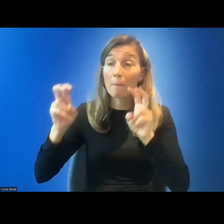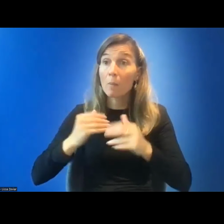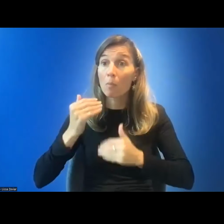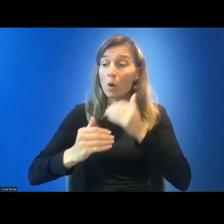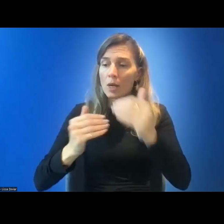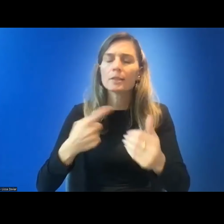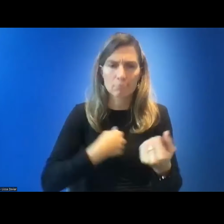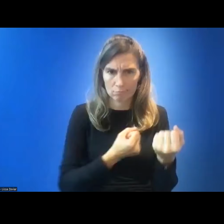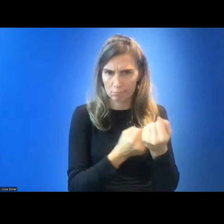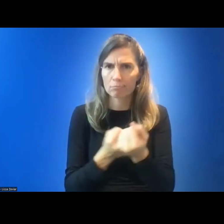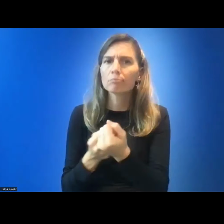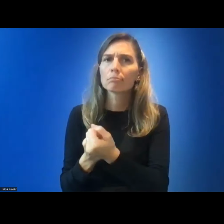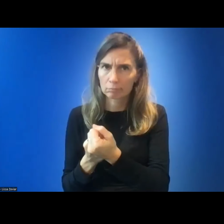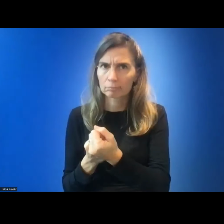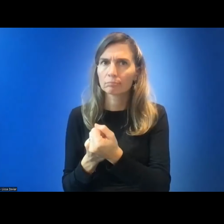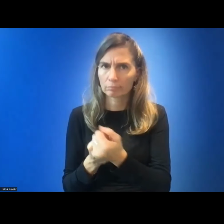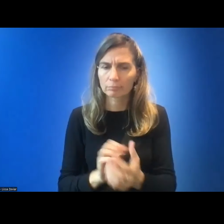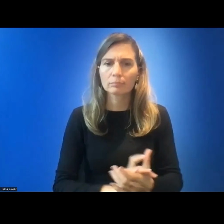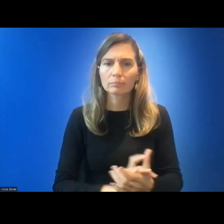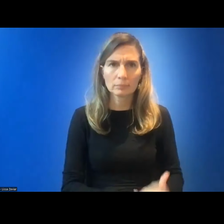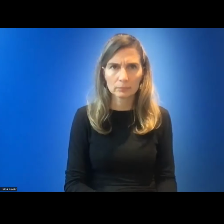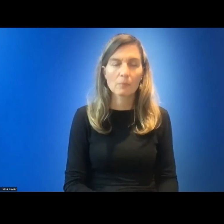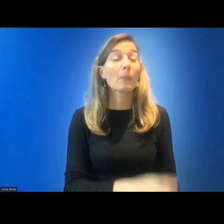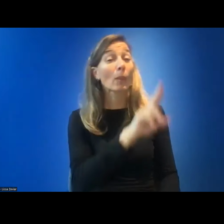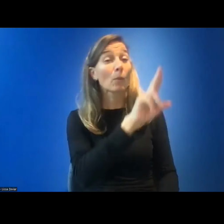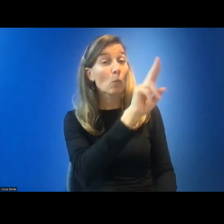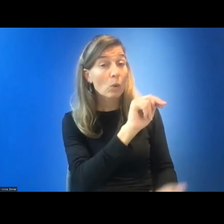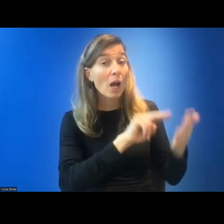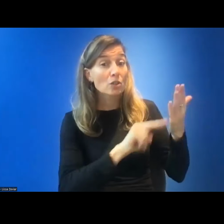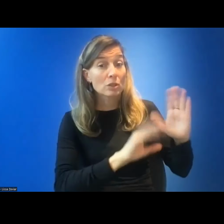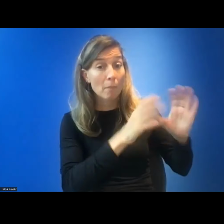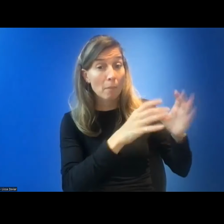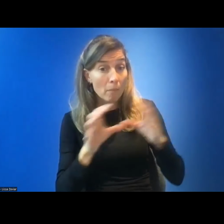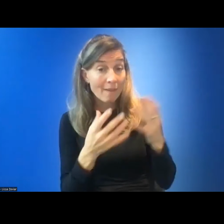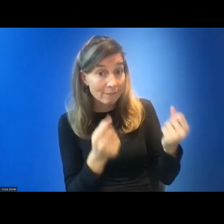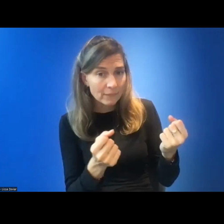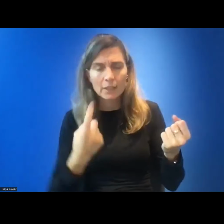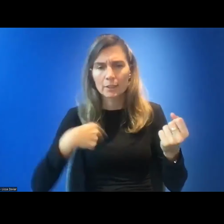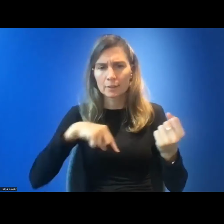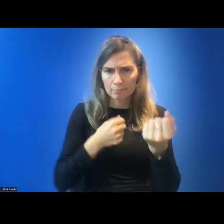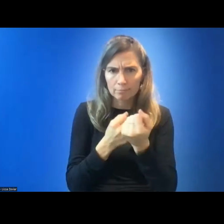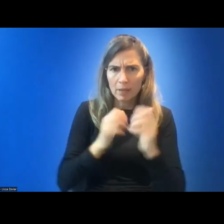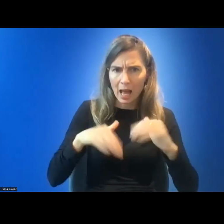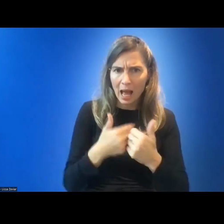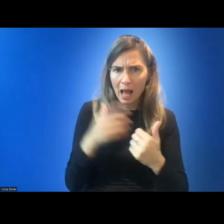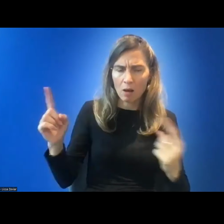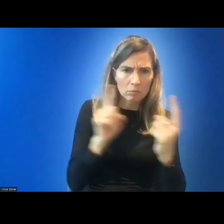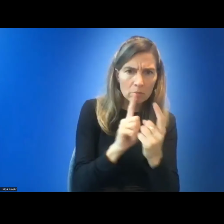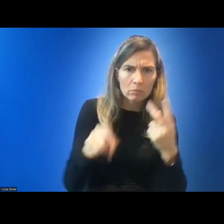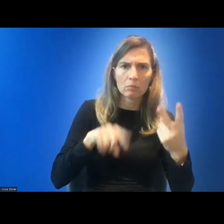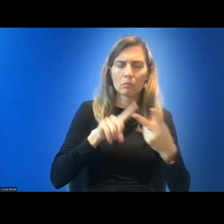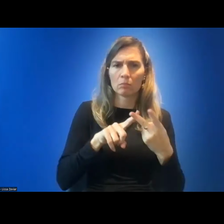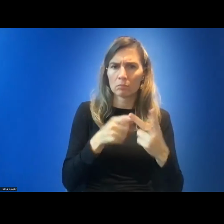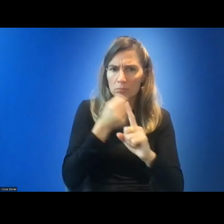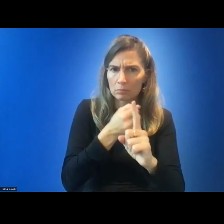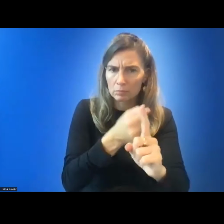by the United Nations treaty bodies, on which we will be discussing a little. In these minutes